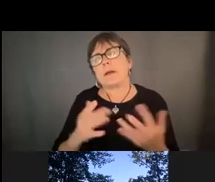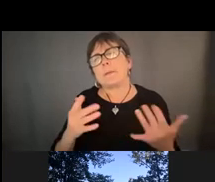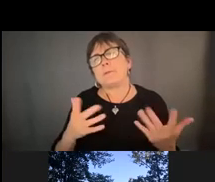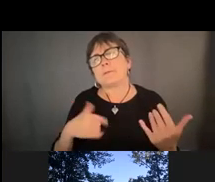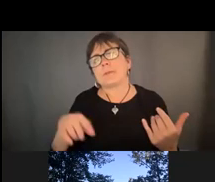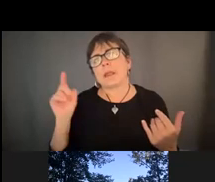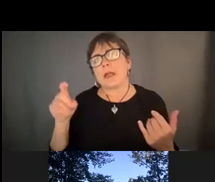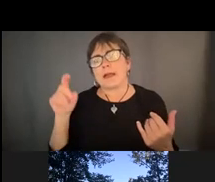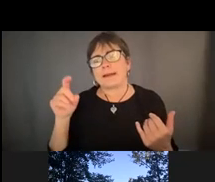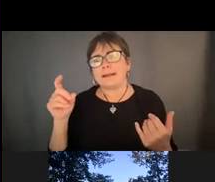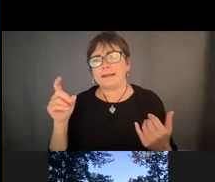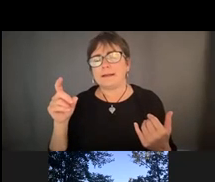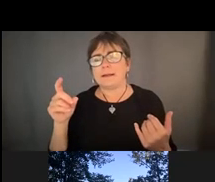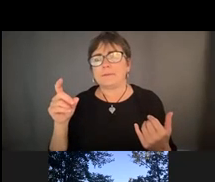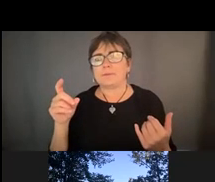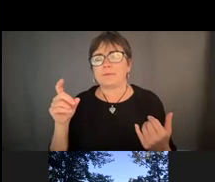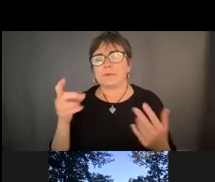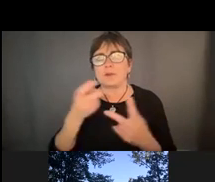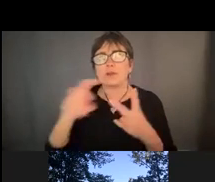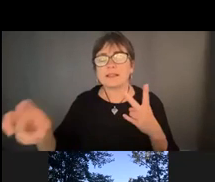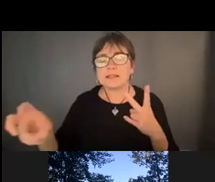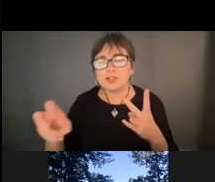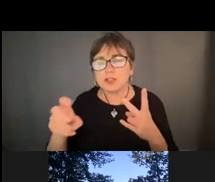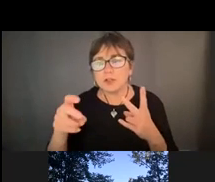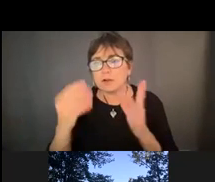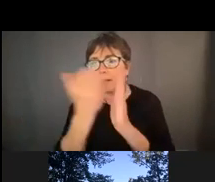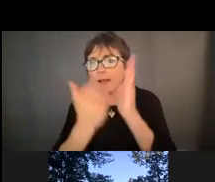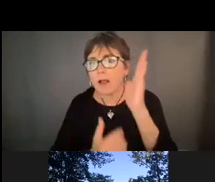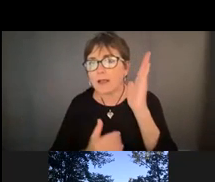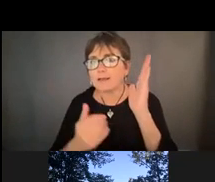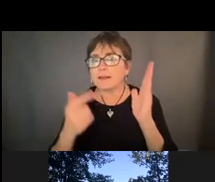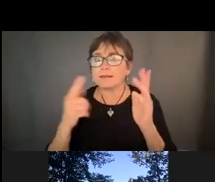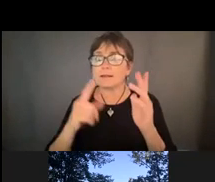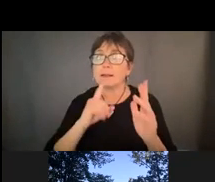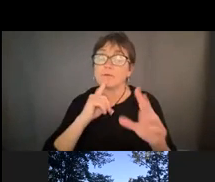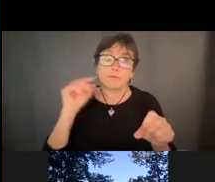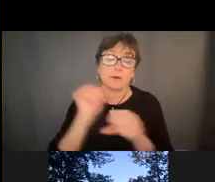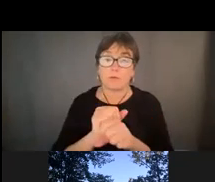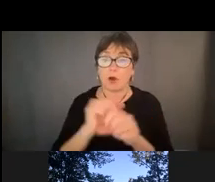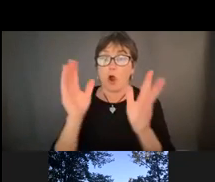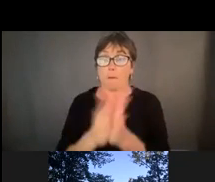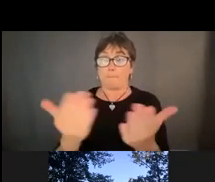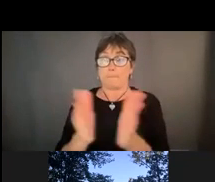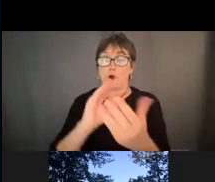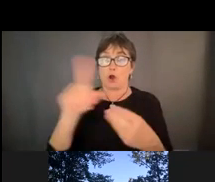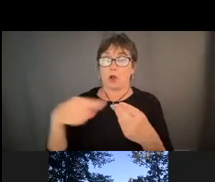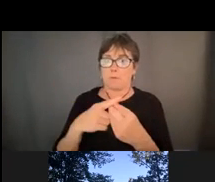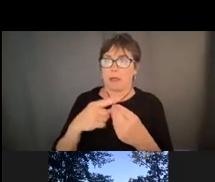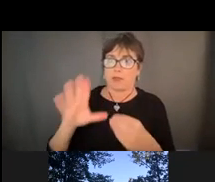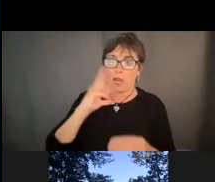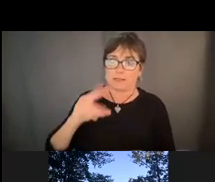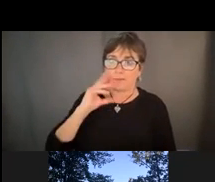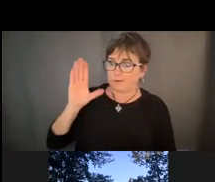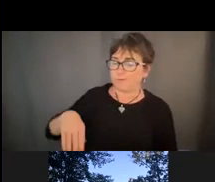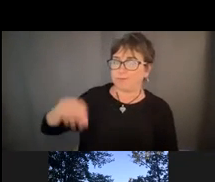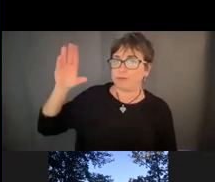the Chet Quest transition guide, the graphic novel. That's such a great idea. So that just, I just applaud all the great ideas that I've